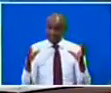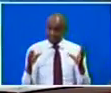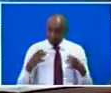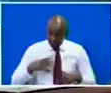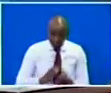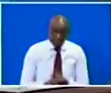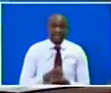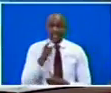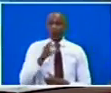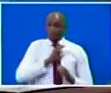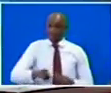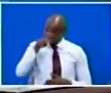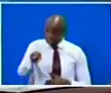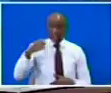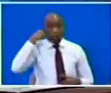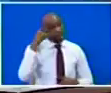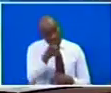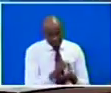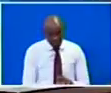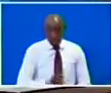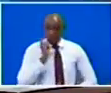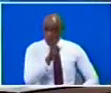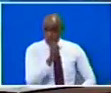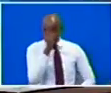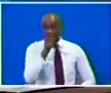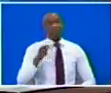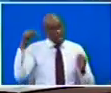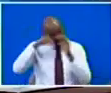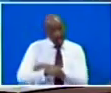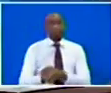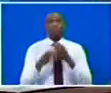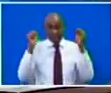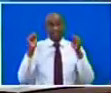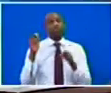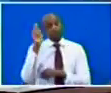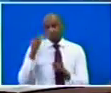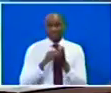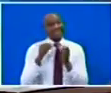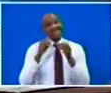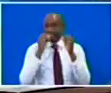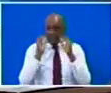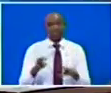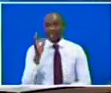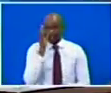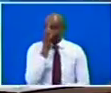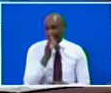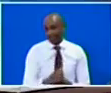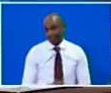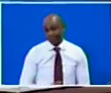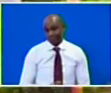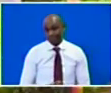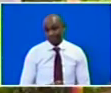that the commissioner called him to warn him against attending President Kenyatta's rallies in Nyeri.